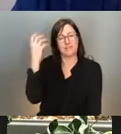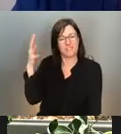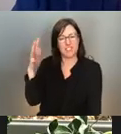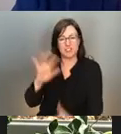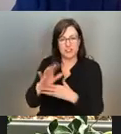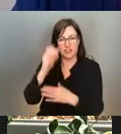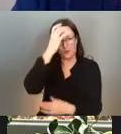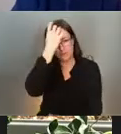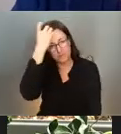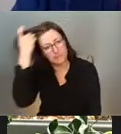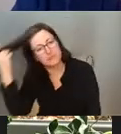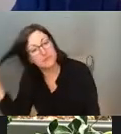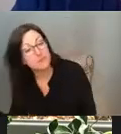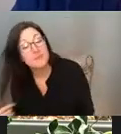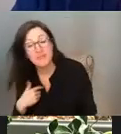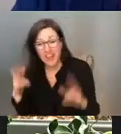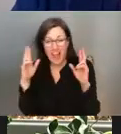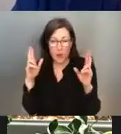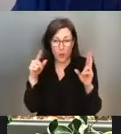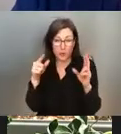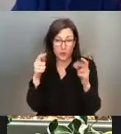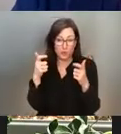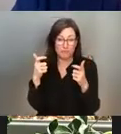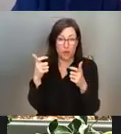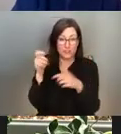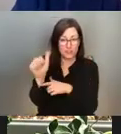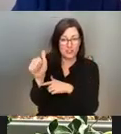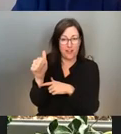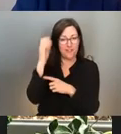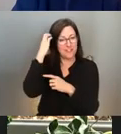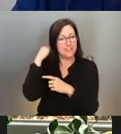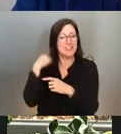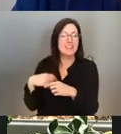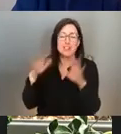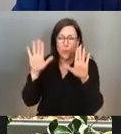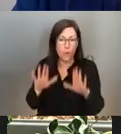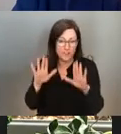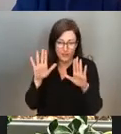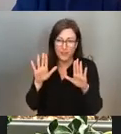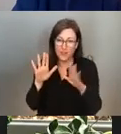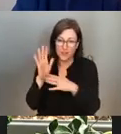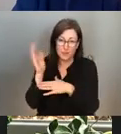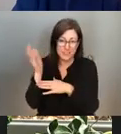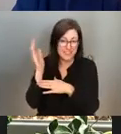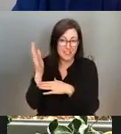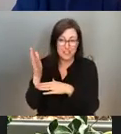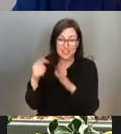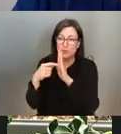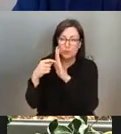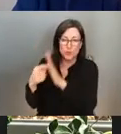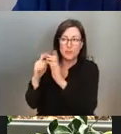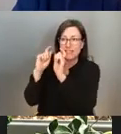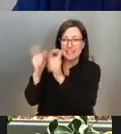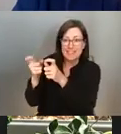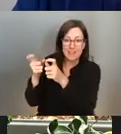I'm going to hope that you take a look at this. This is a wonderful, wonderful little video presentation to give to teams to really